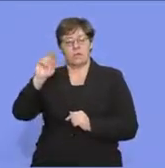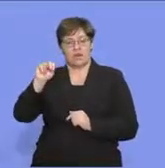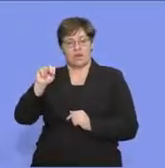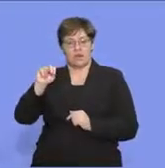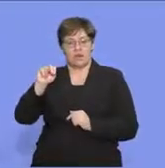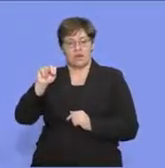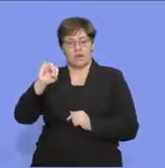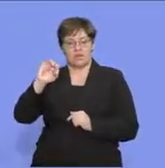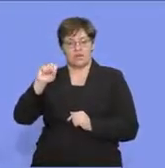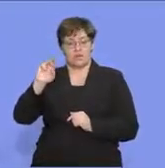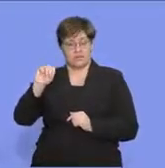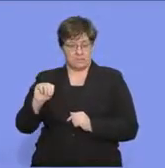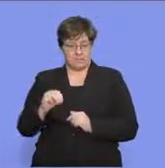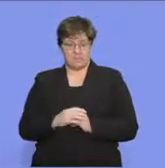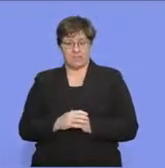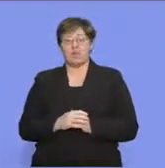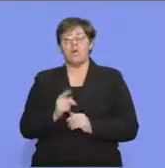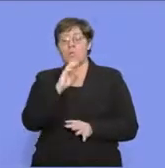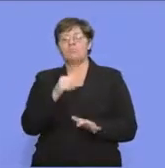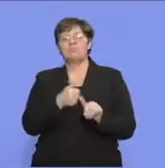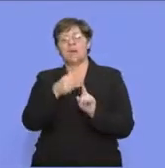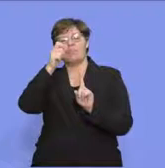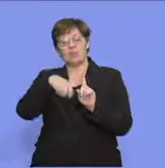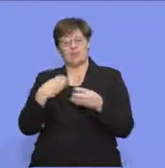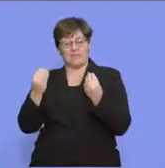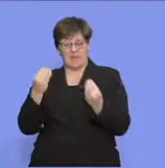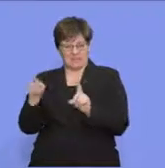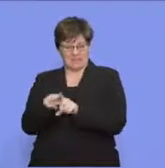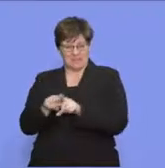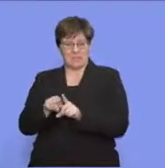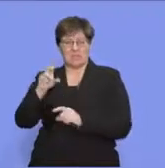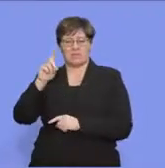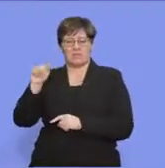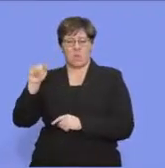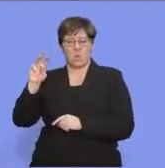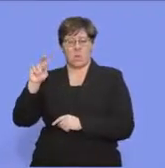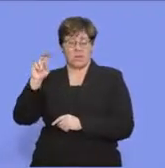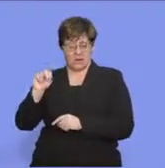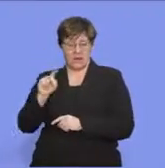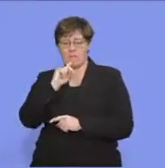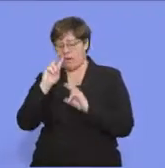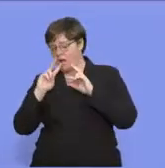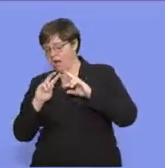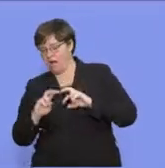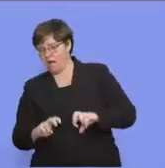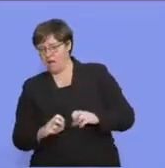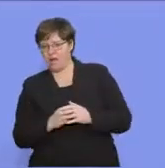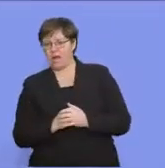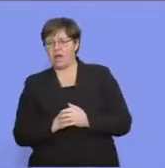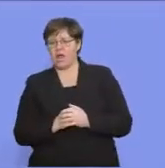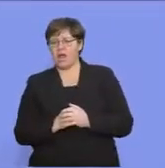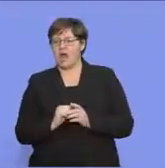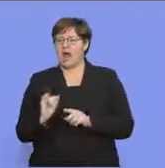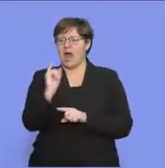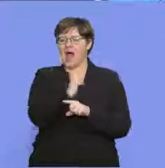after Charles Darwin, who was quite famous for his studies in the Galapagos Island